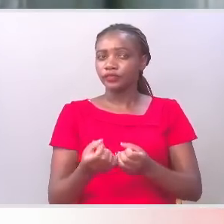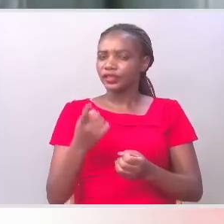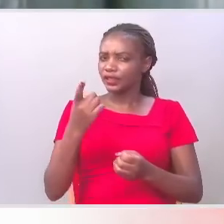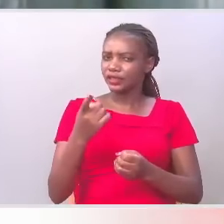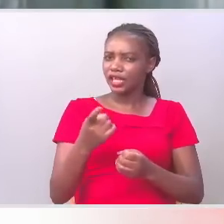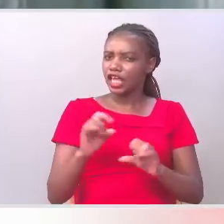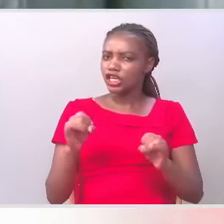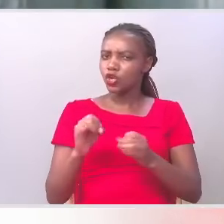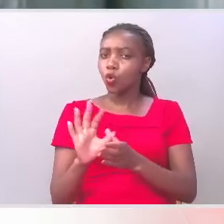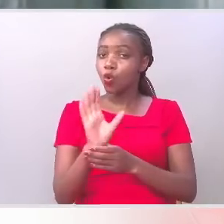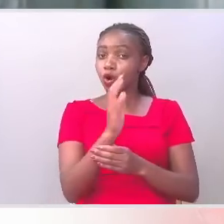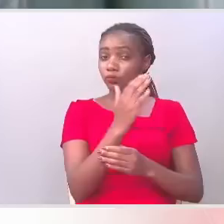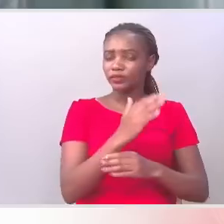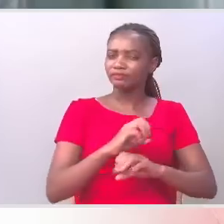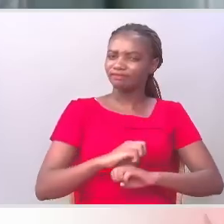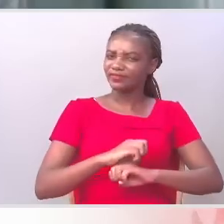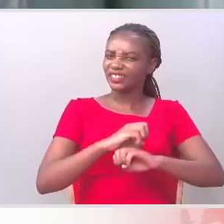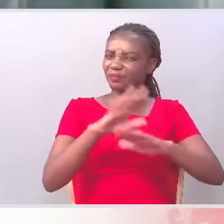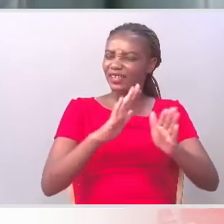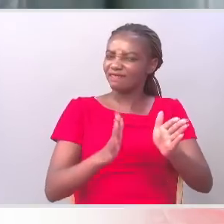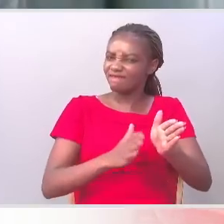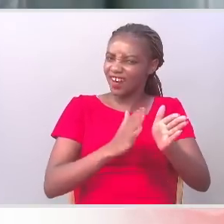aggressive in conquering